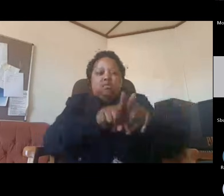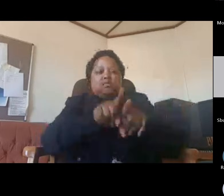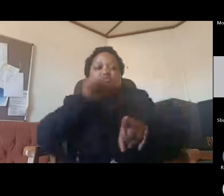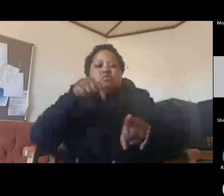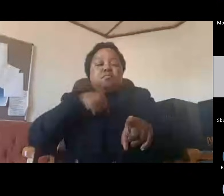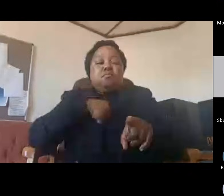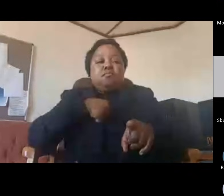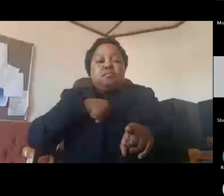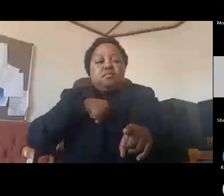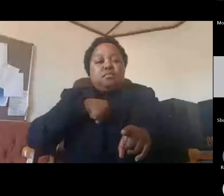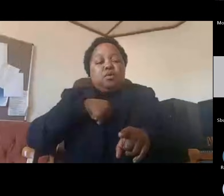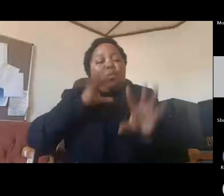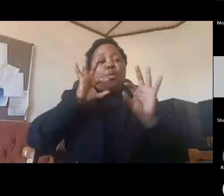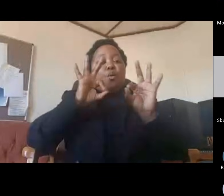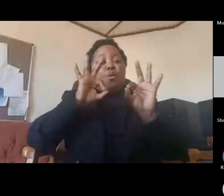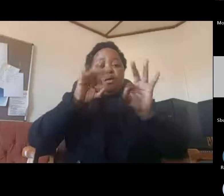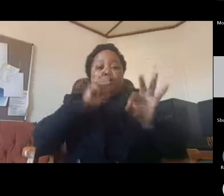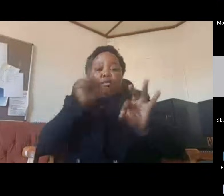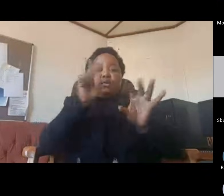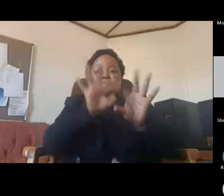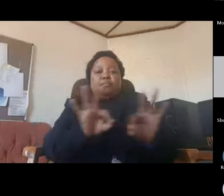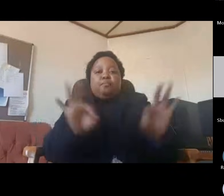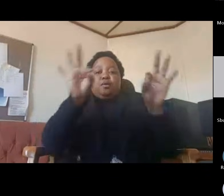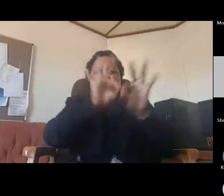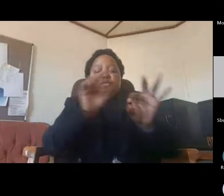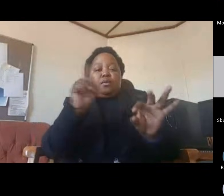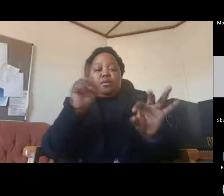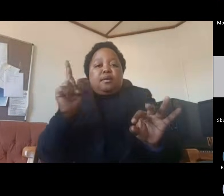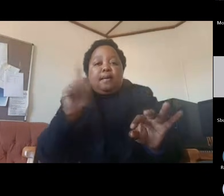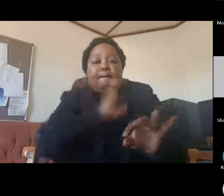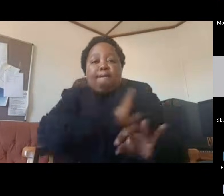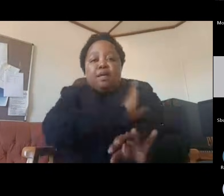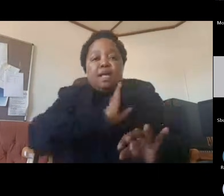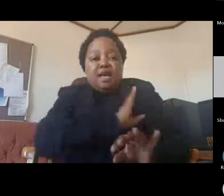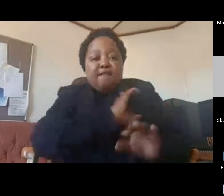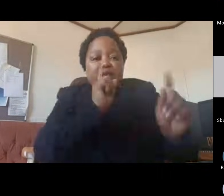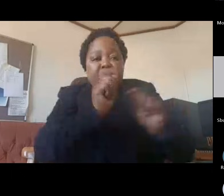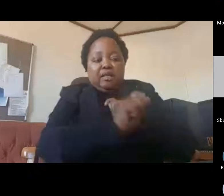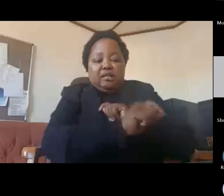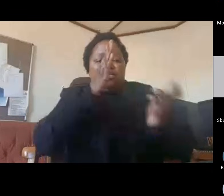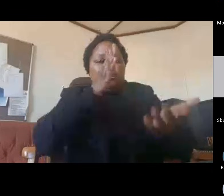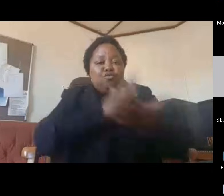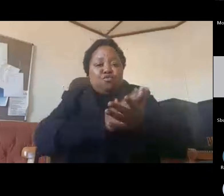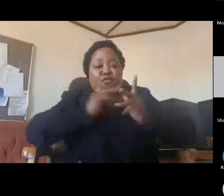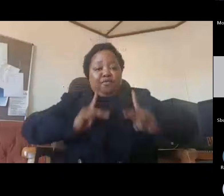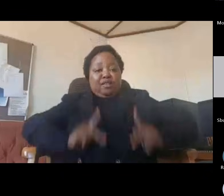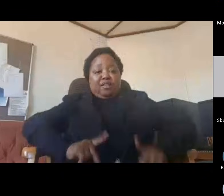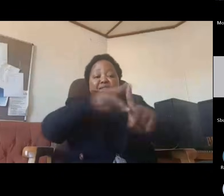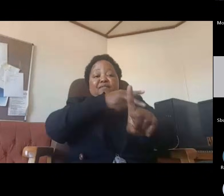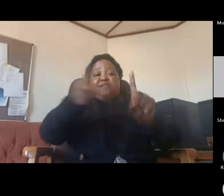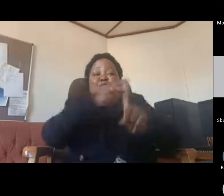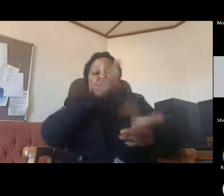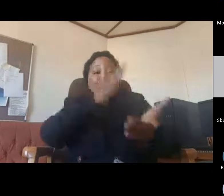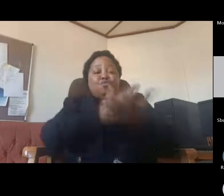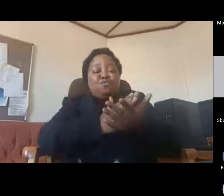of the importance of behaviour change, physical violence is extremely normalised.